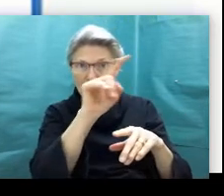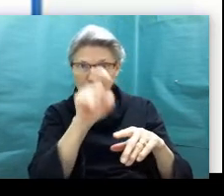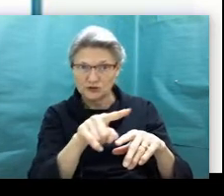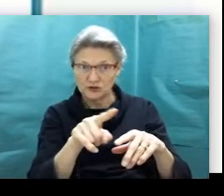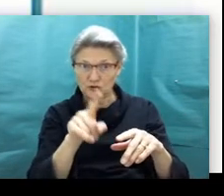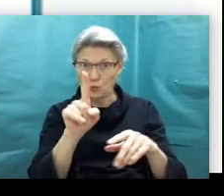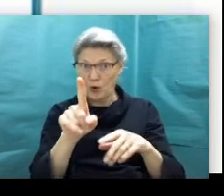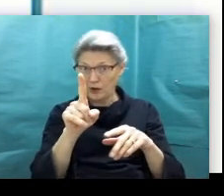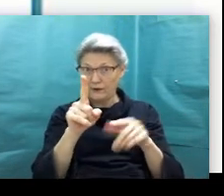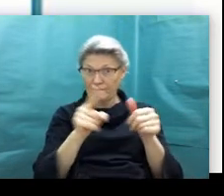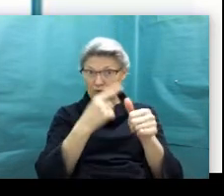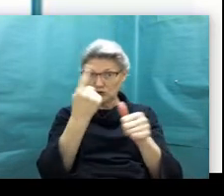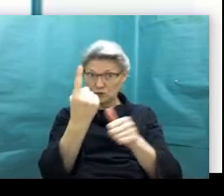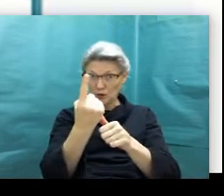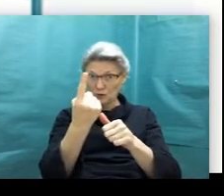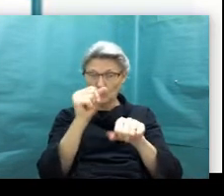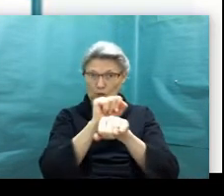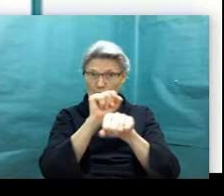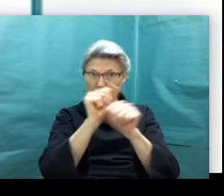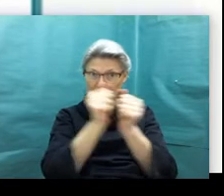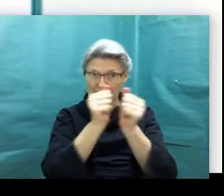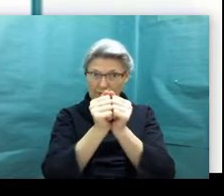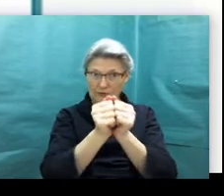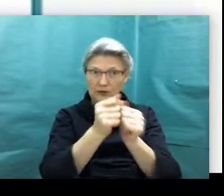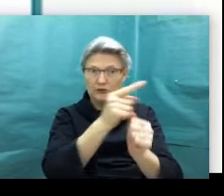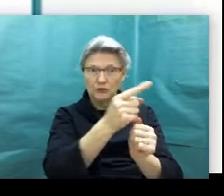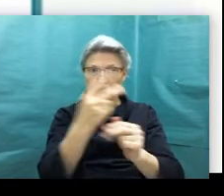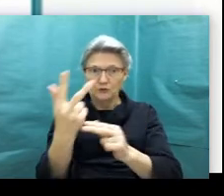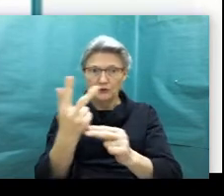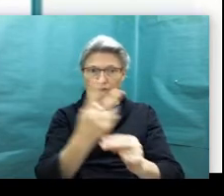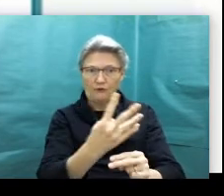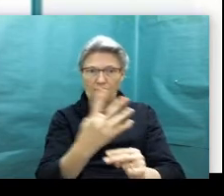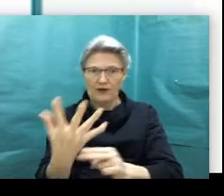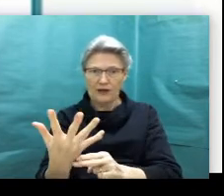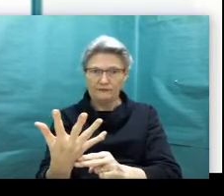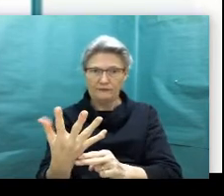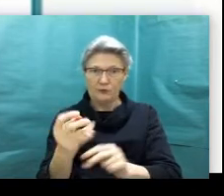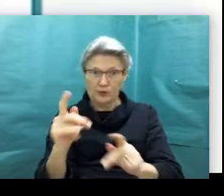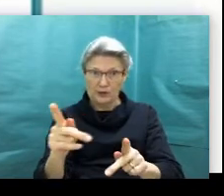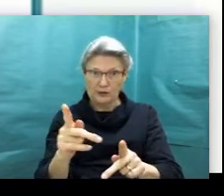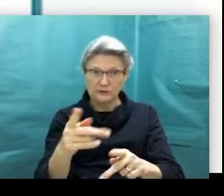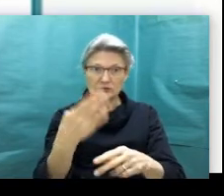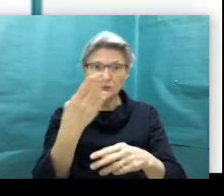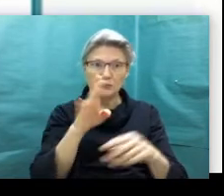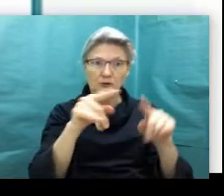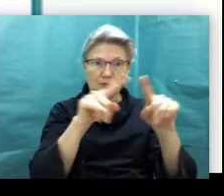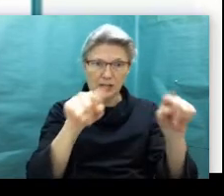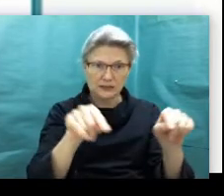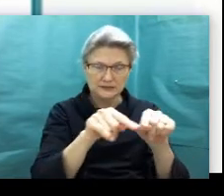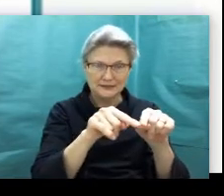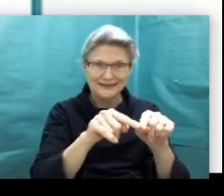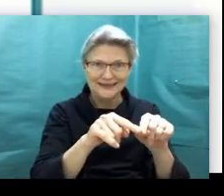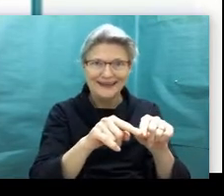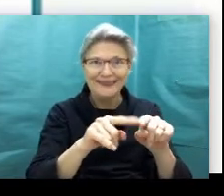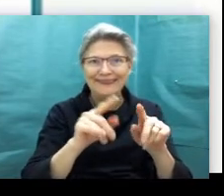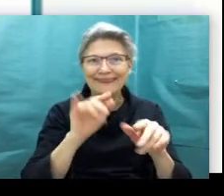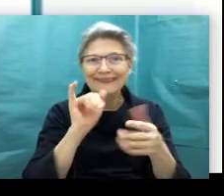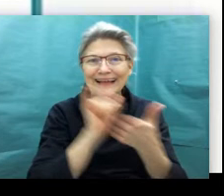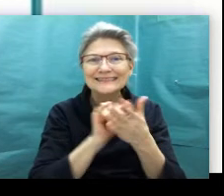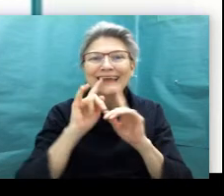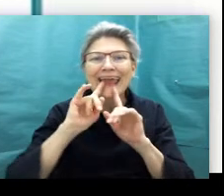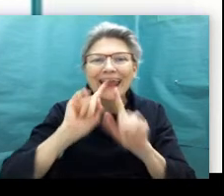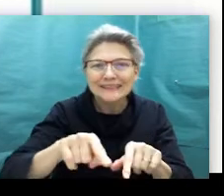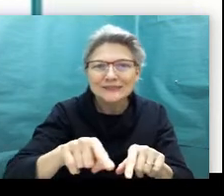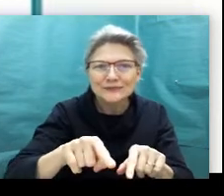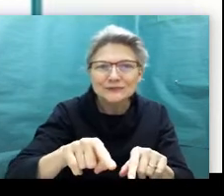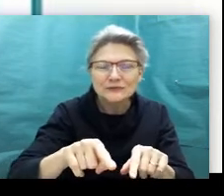going to do together. We have 2, 3, 4, 5. And you'll see a blue box. That's where you type in your answer. And then